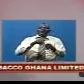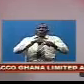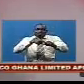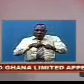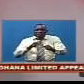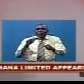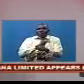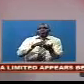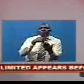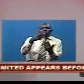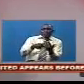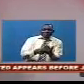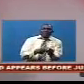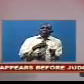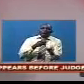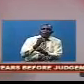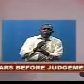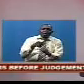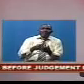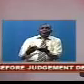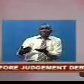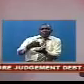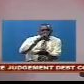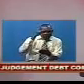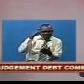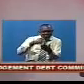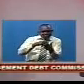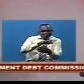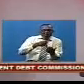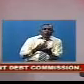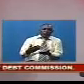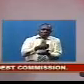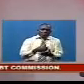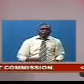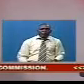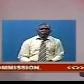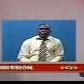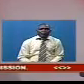of a comprehensive program of enforcement to recover all outstanding tax arrears.